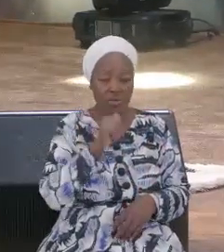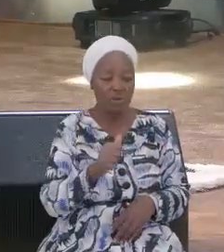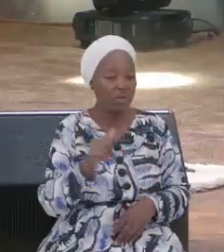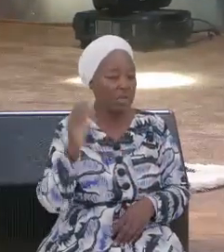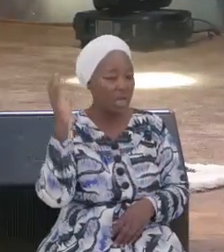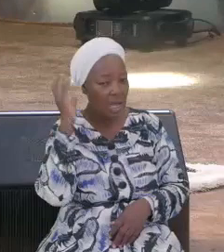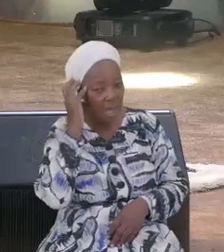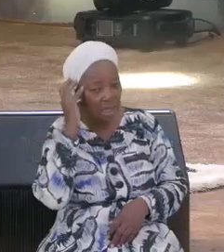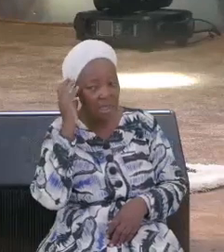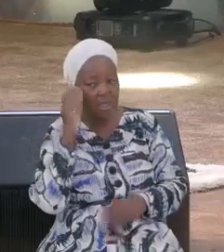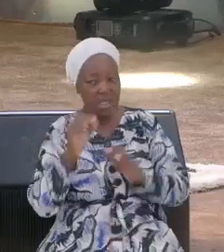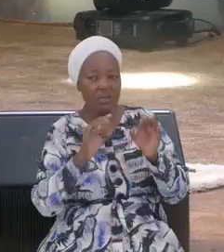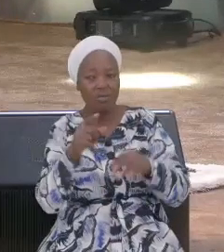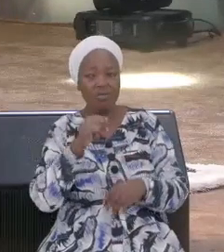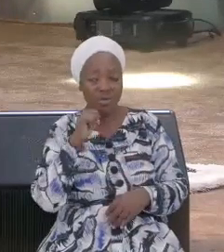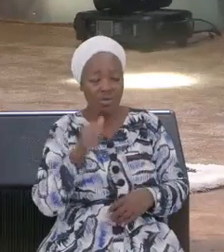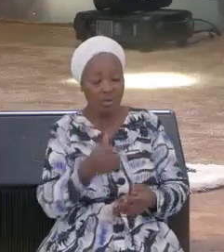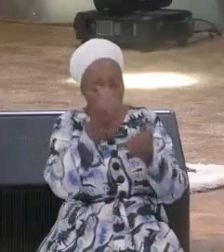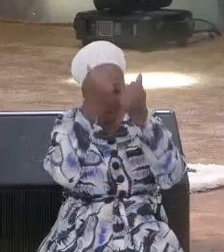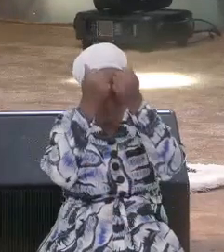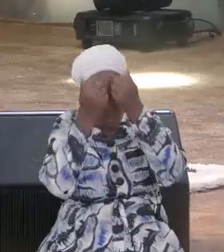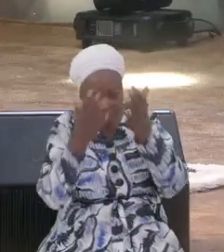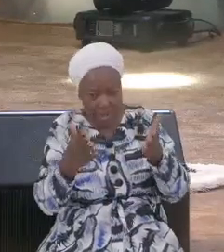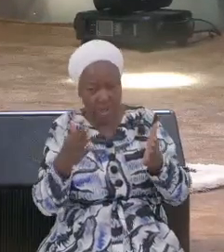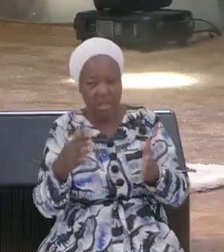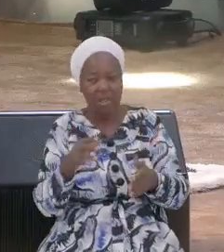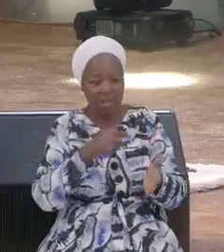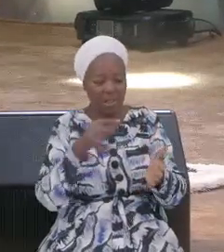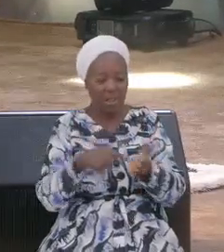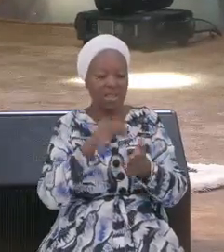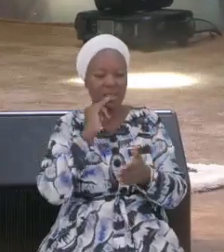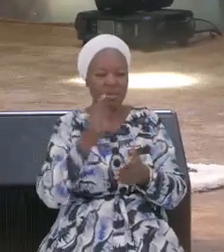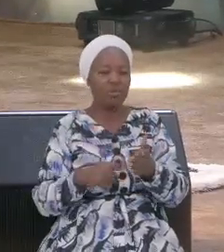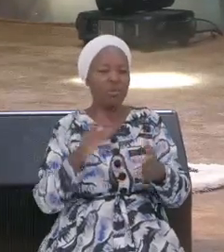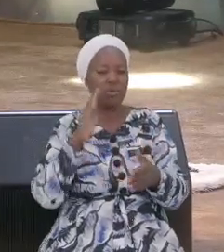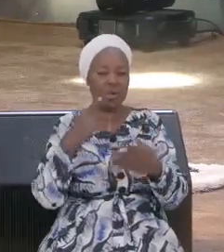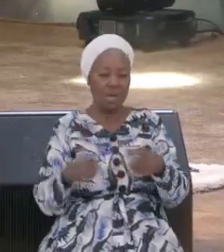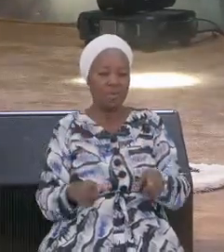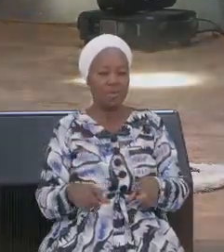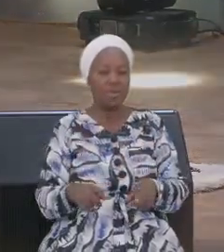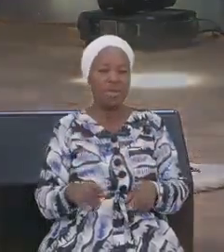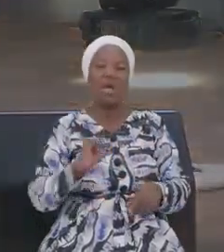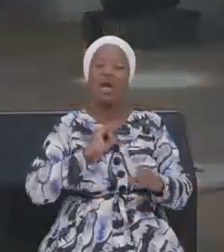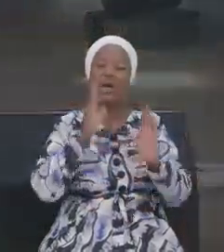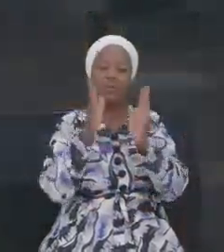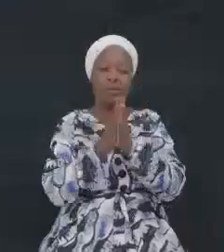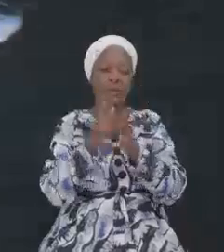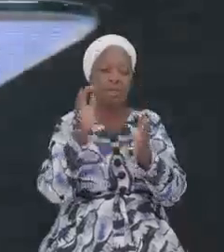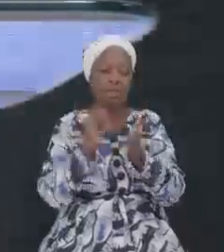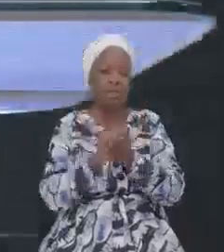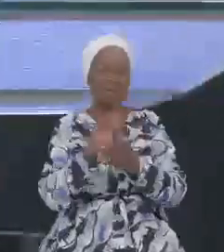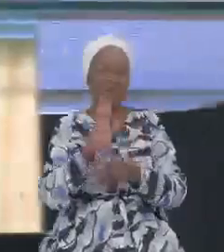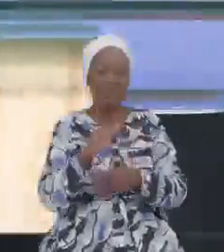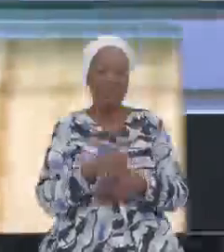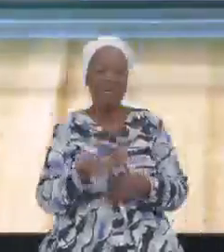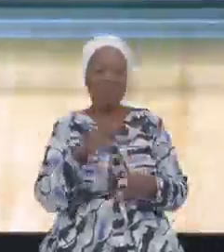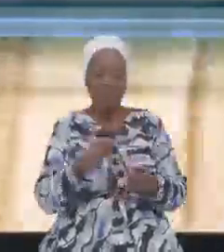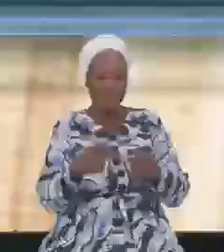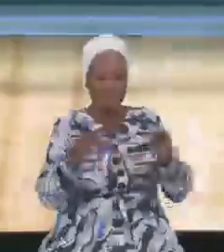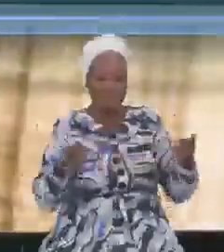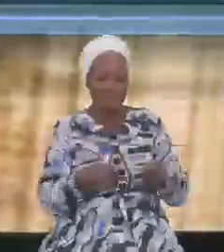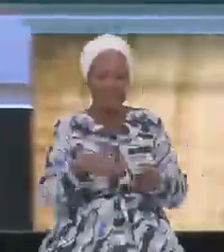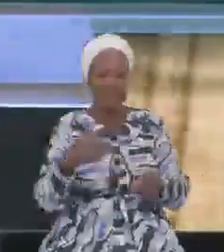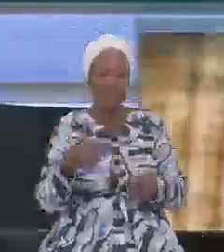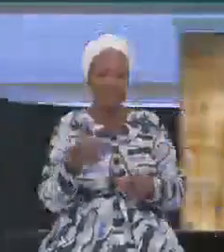hearken, if you will not obey, this is what will come. I pray we'll position ourselves in the place